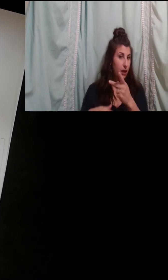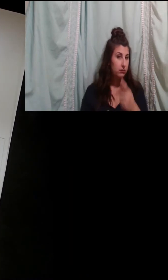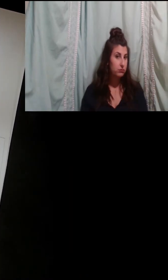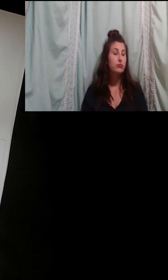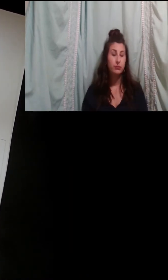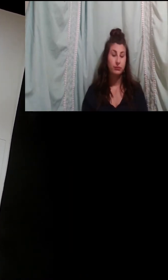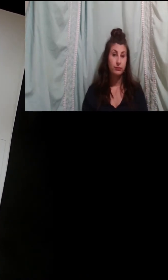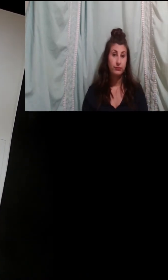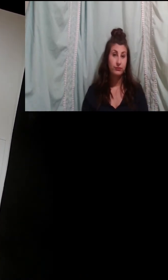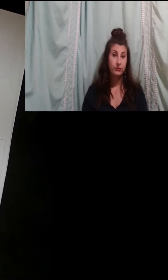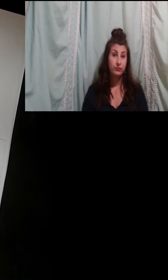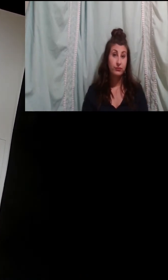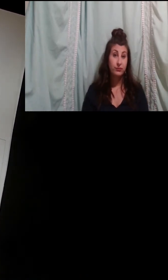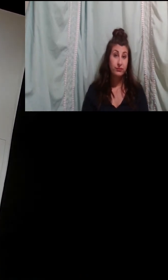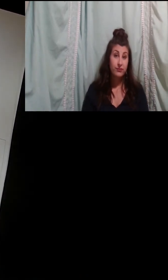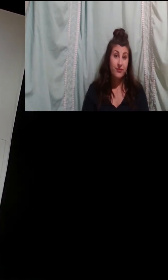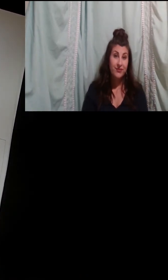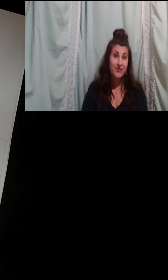back.